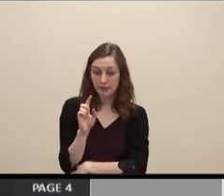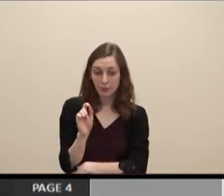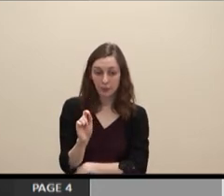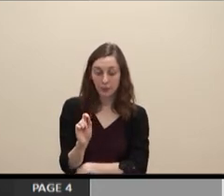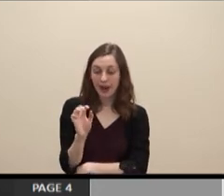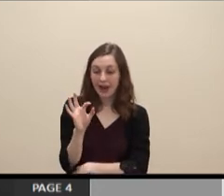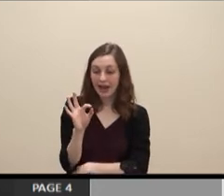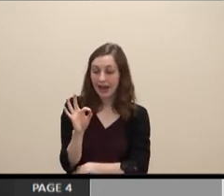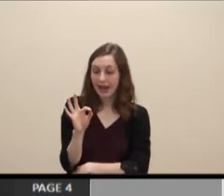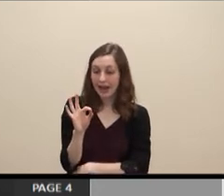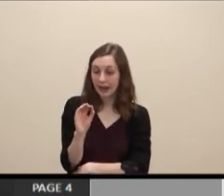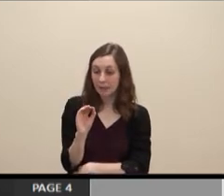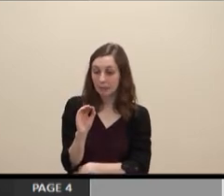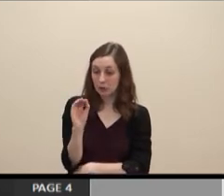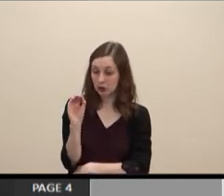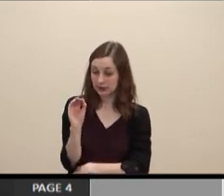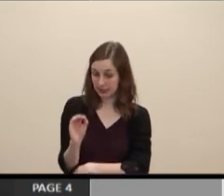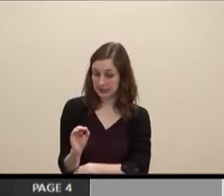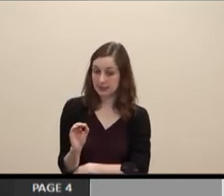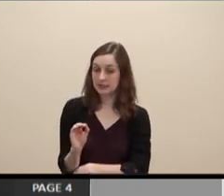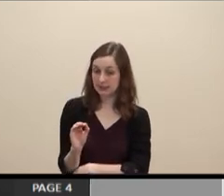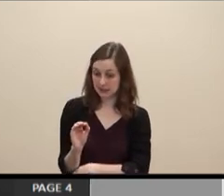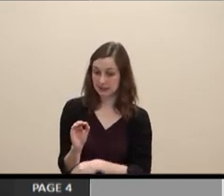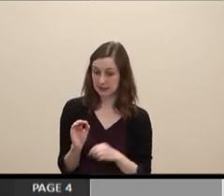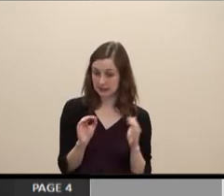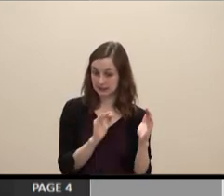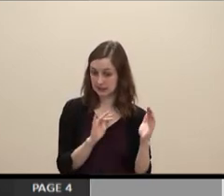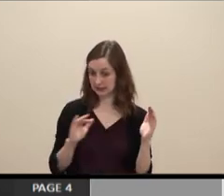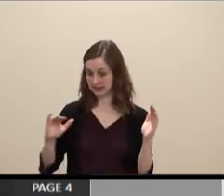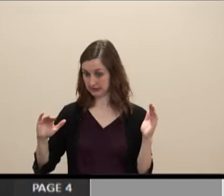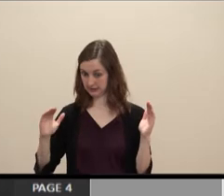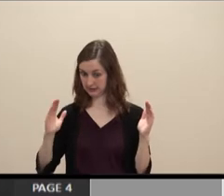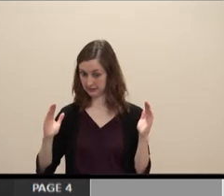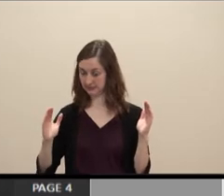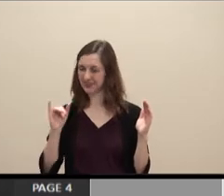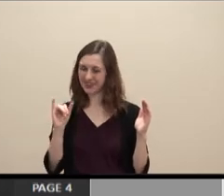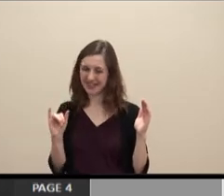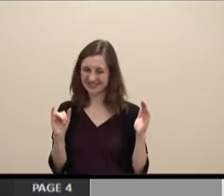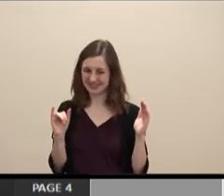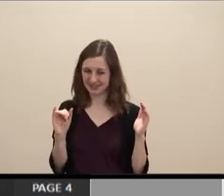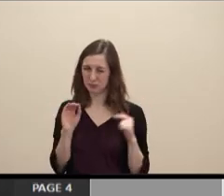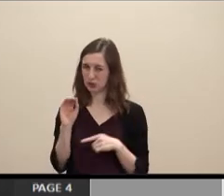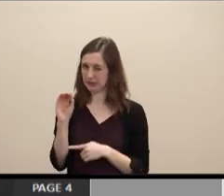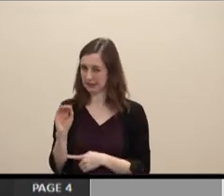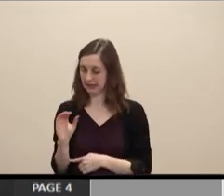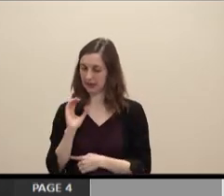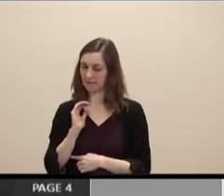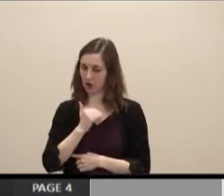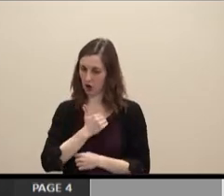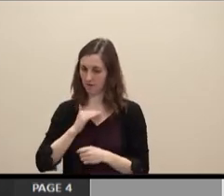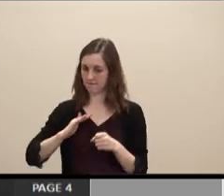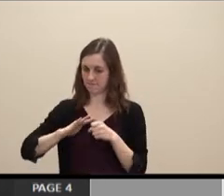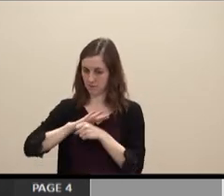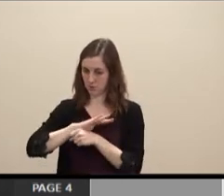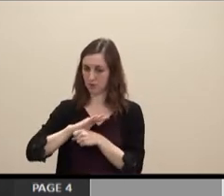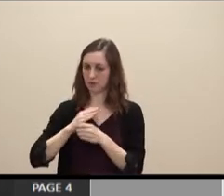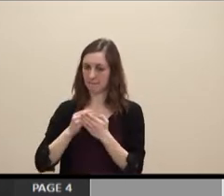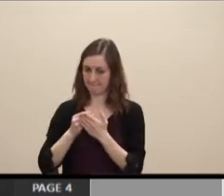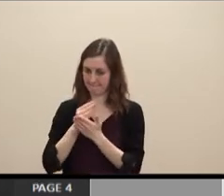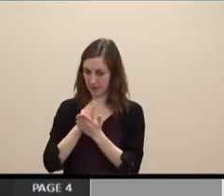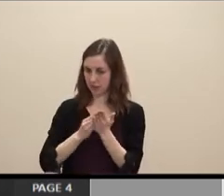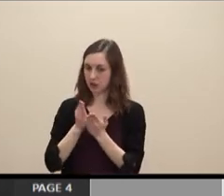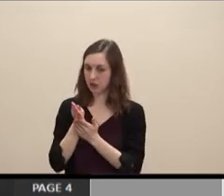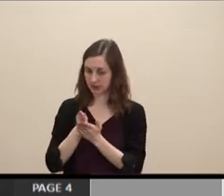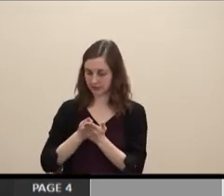27.9%, and this is a percent of the expenditure budget. And right now, with the budget that we have